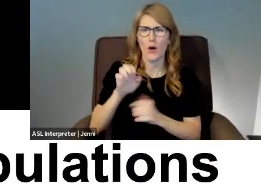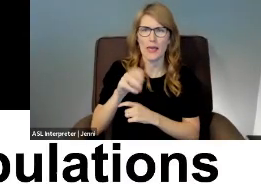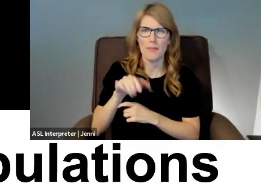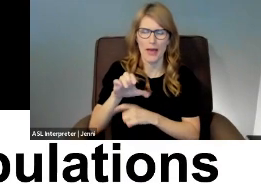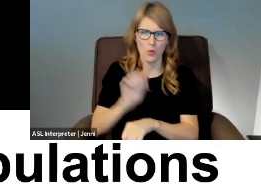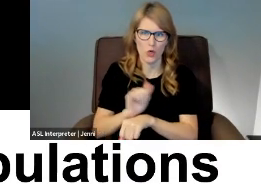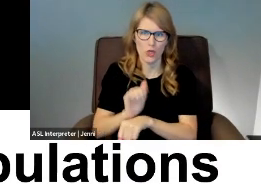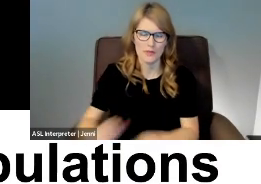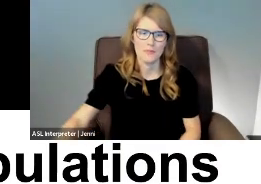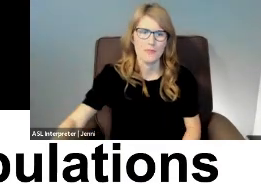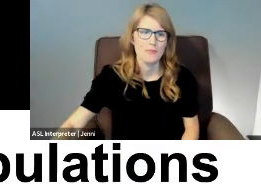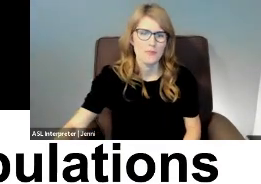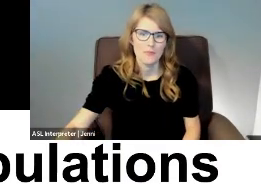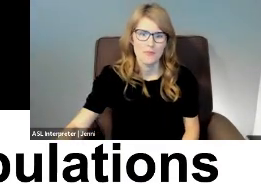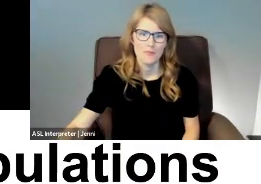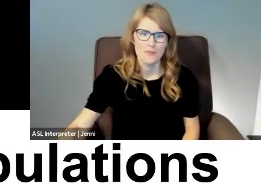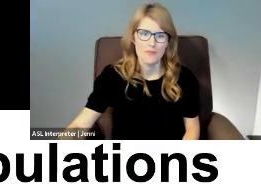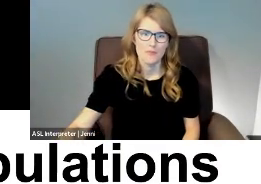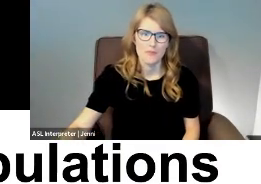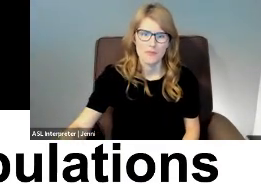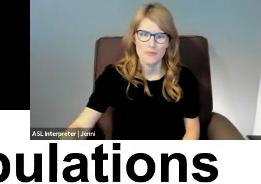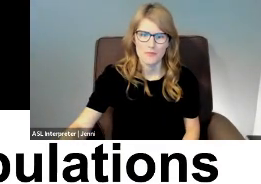please.